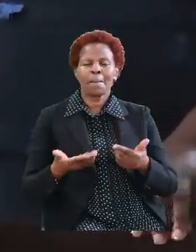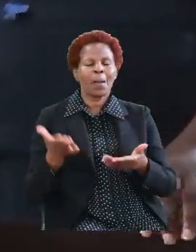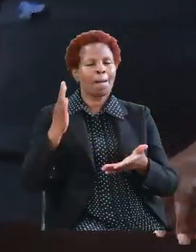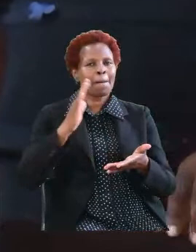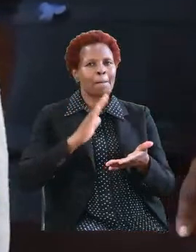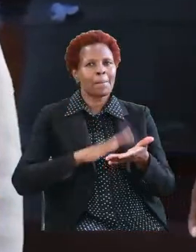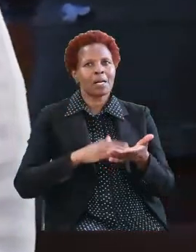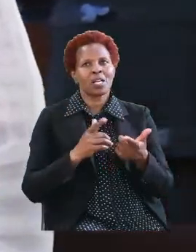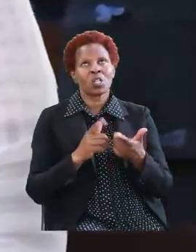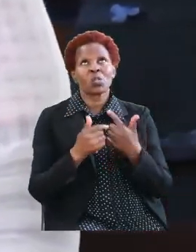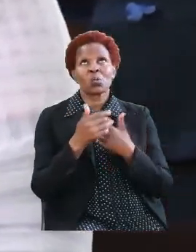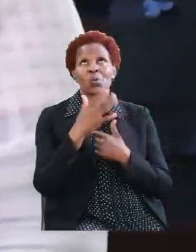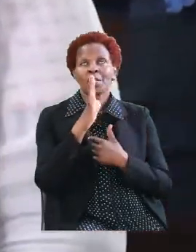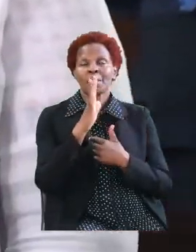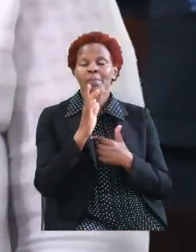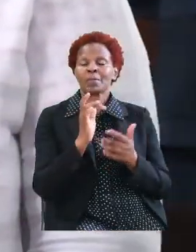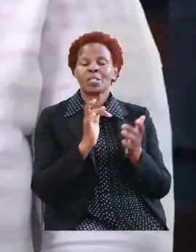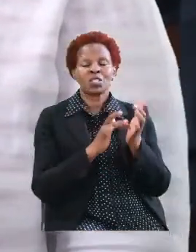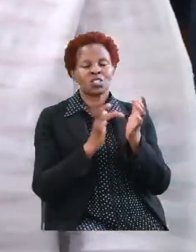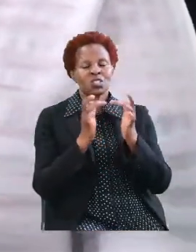narudi, Bwana Yesu